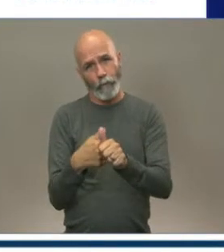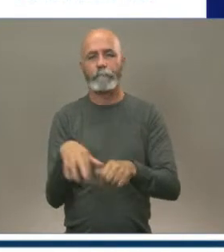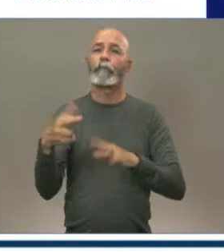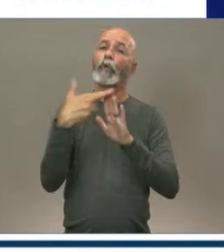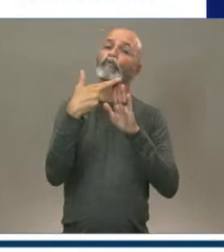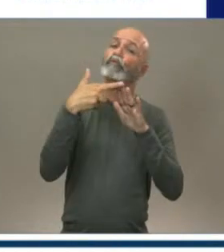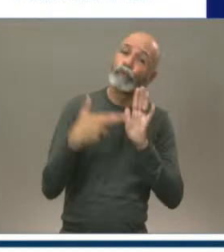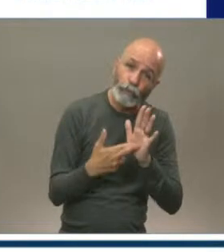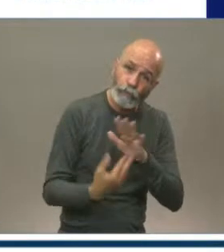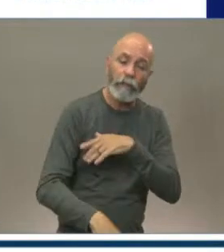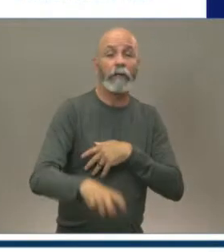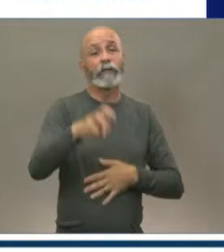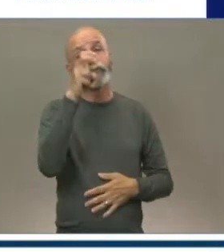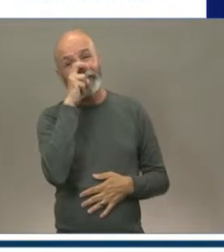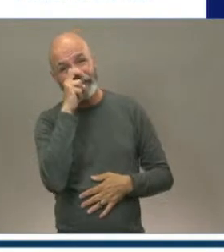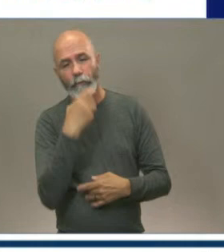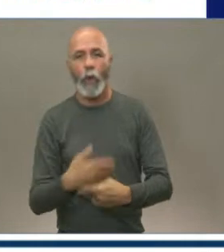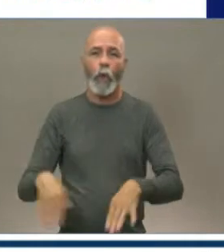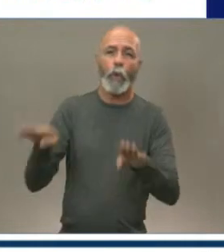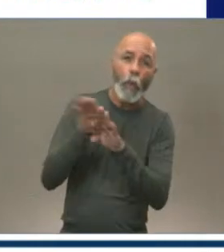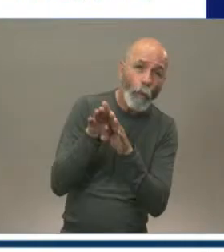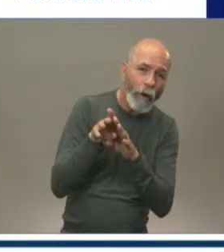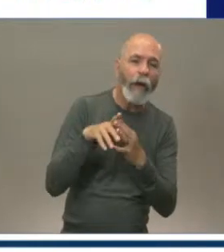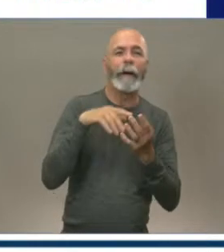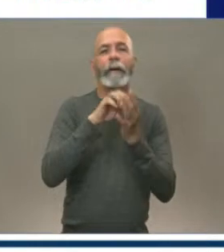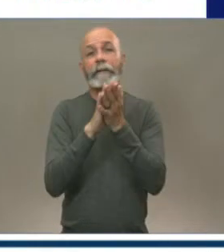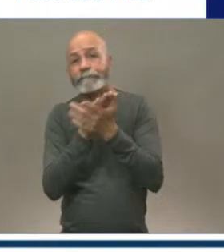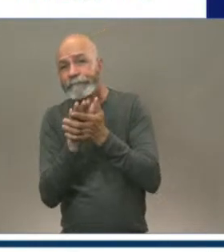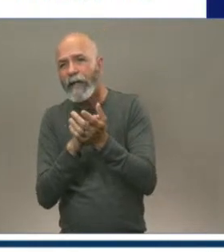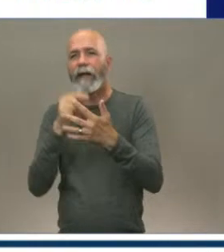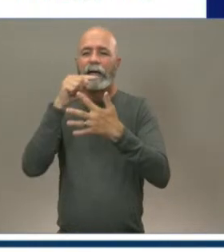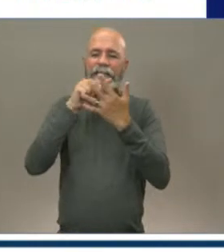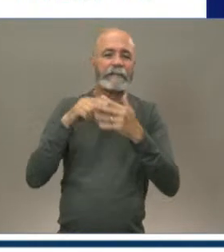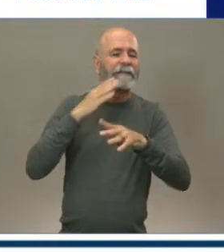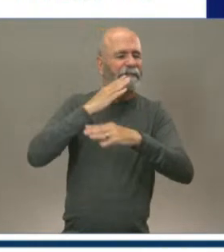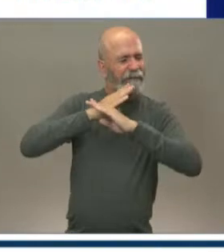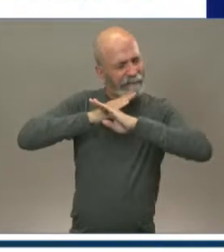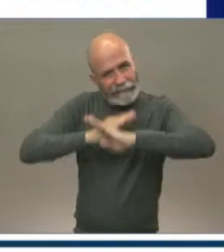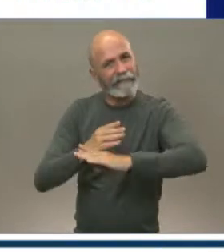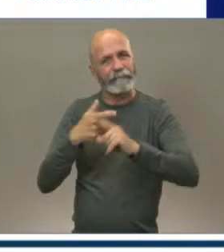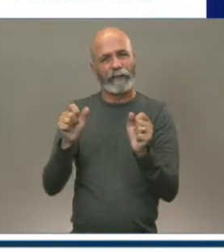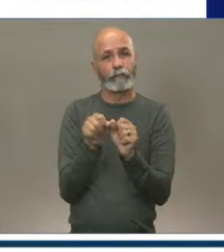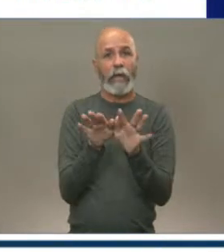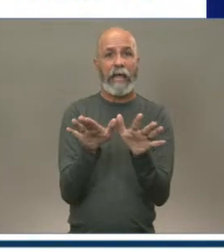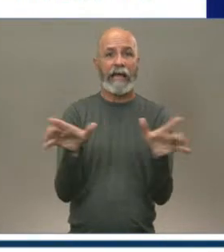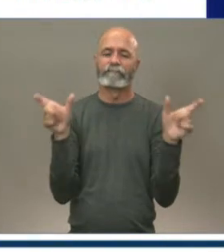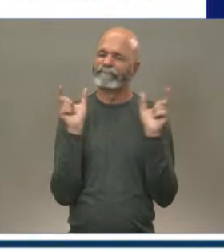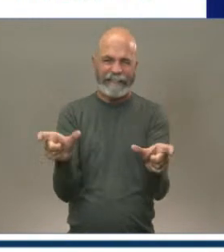restrictions so that we can continue to stop and slow the spread of this virus. Thank you.